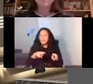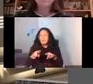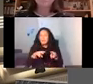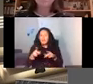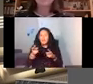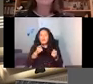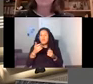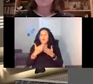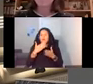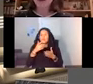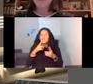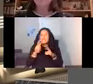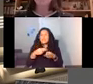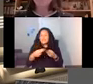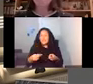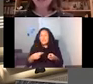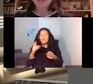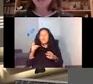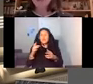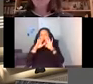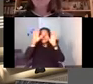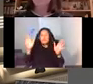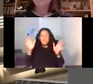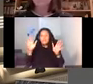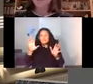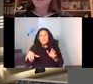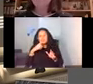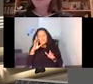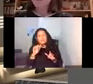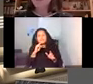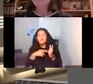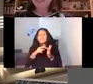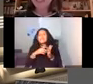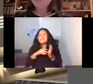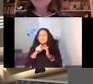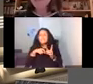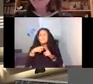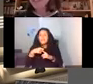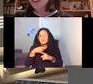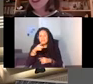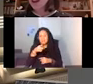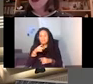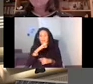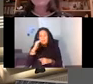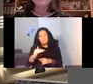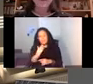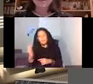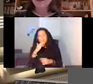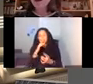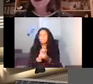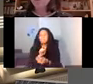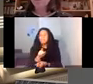Space Station and was tested by astronaut Tim Peake. And here's a picture of me meeting him. Since